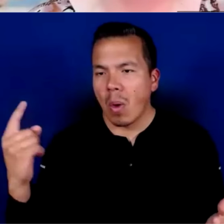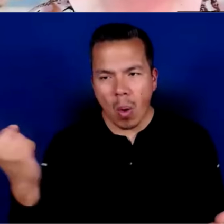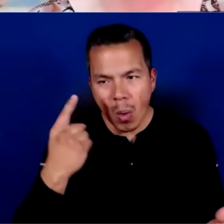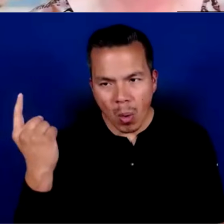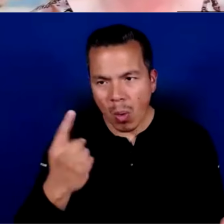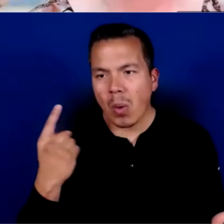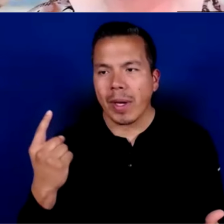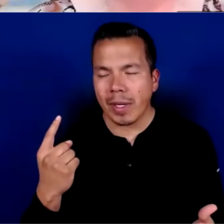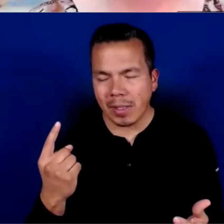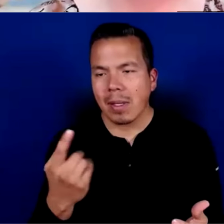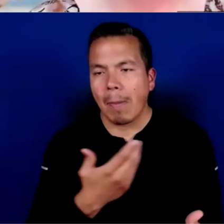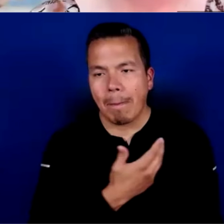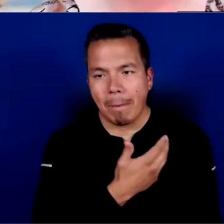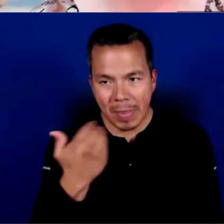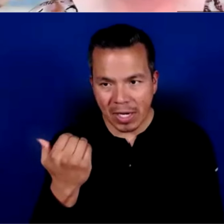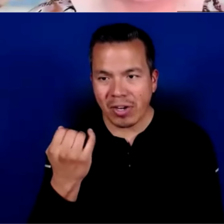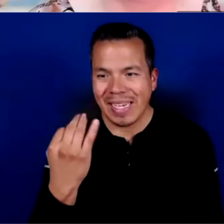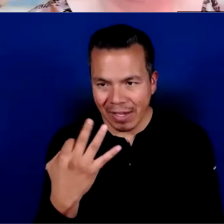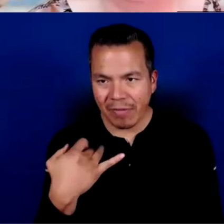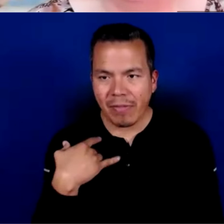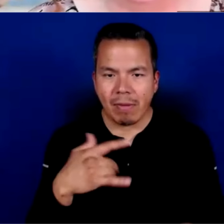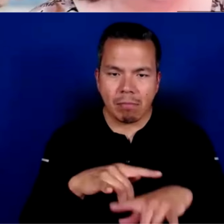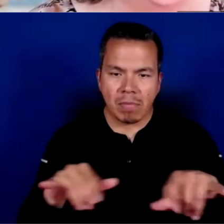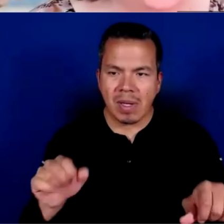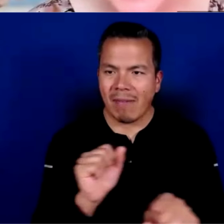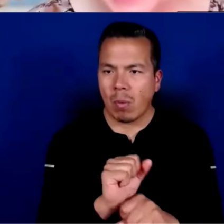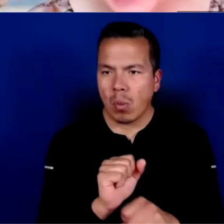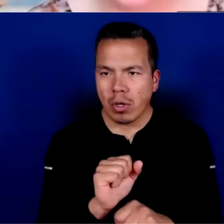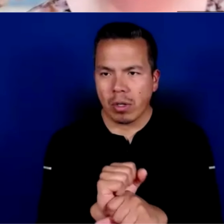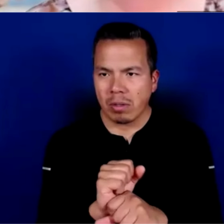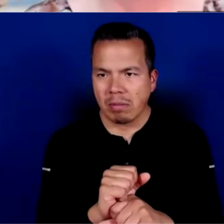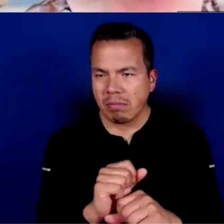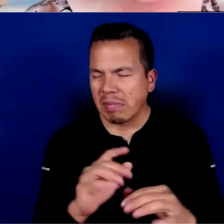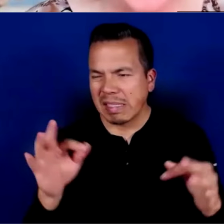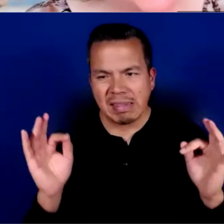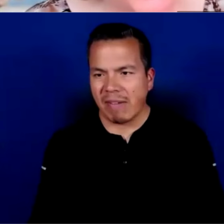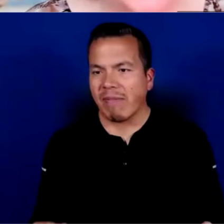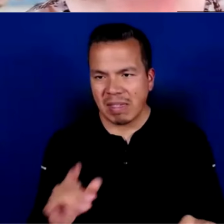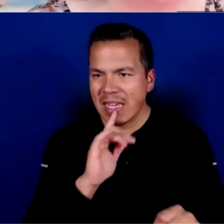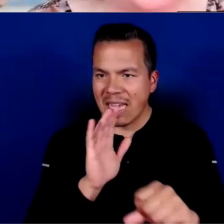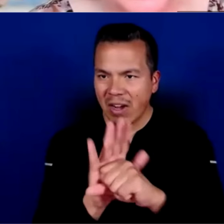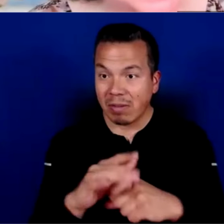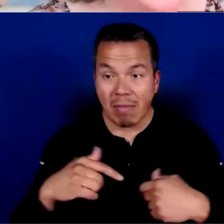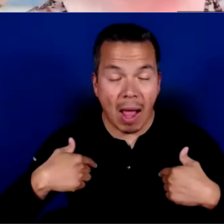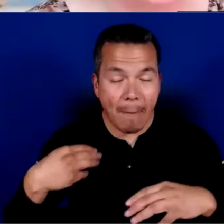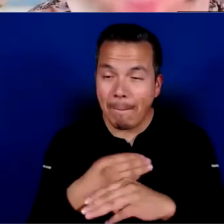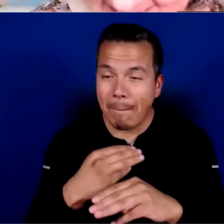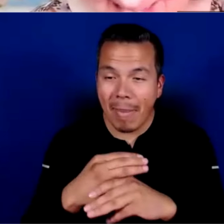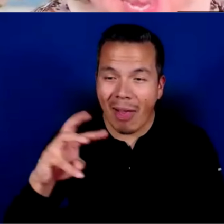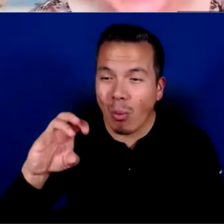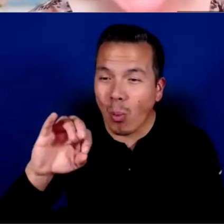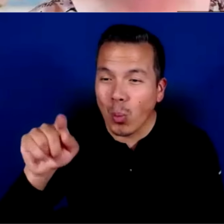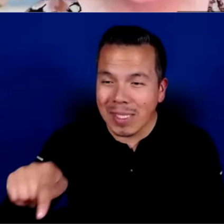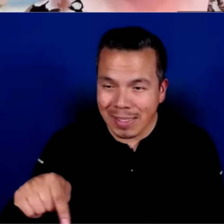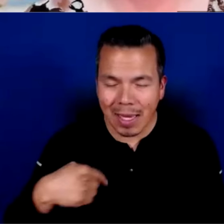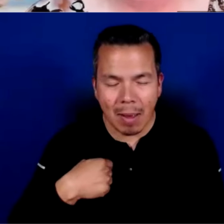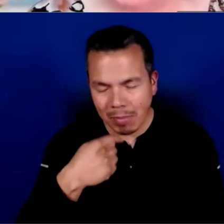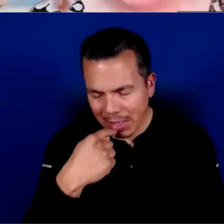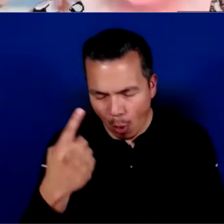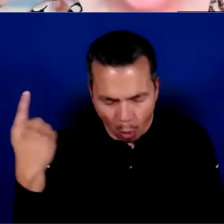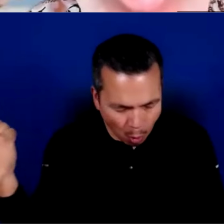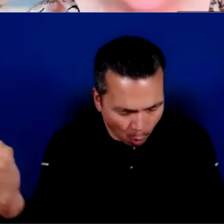off financially when they go to work. Guarantee it. I'm a math whiz, I'm telling you, it's always the case. I've